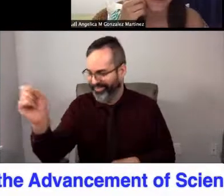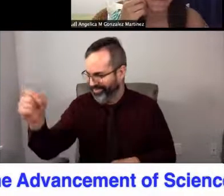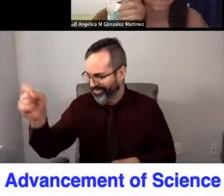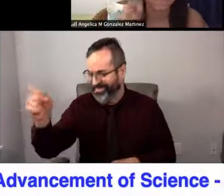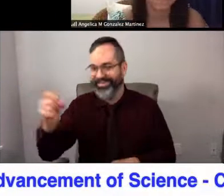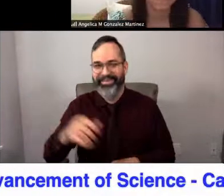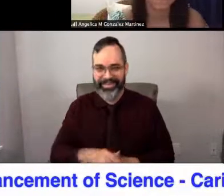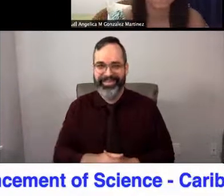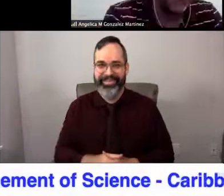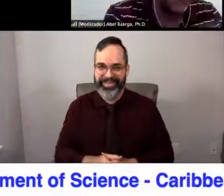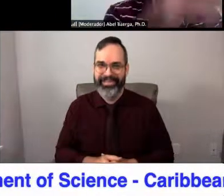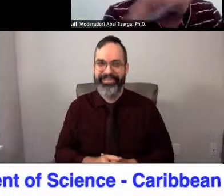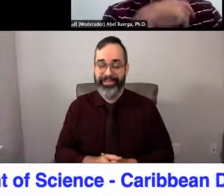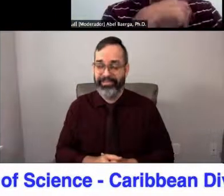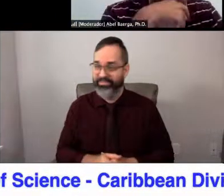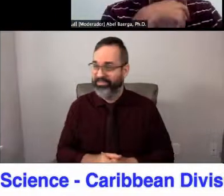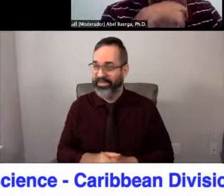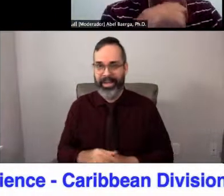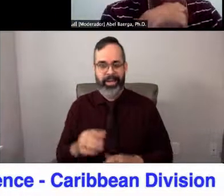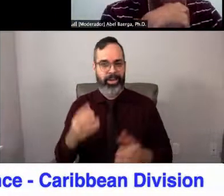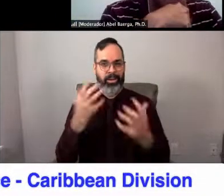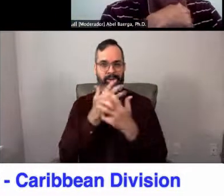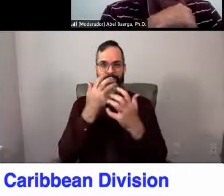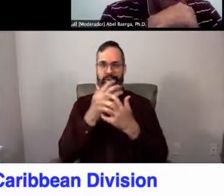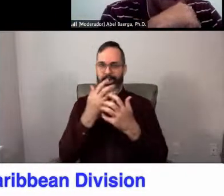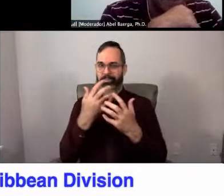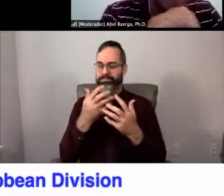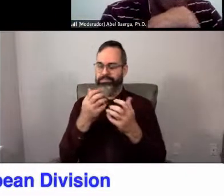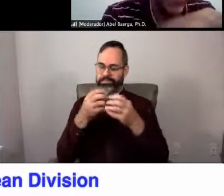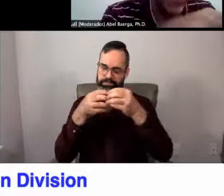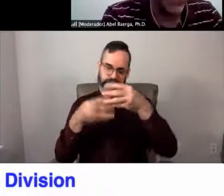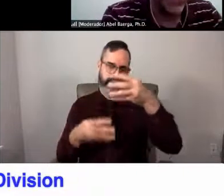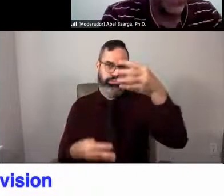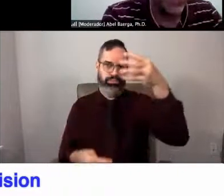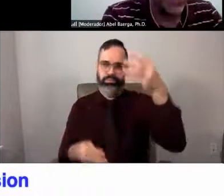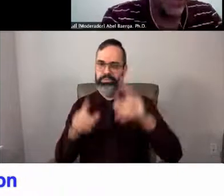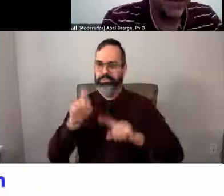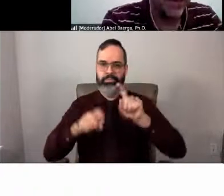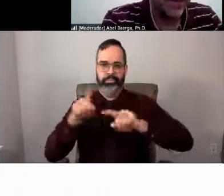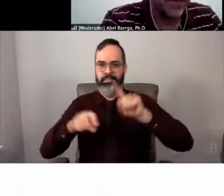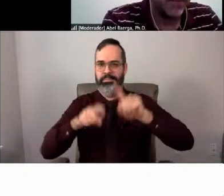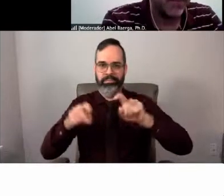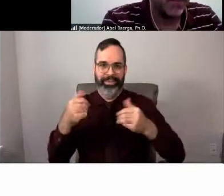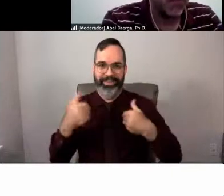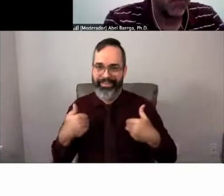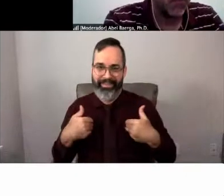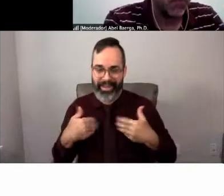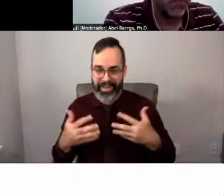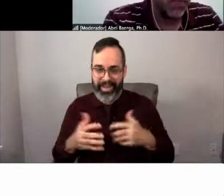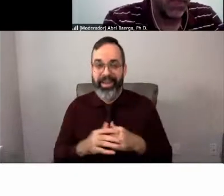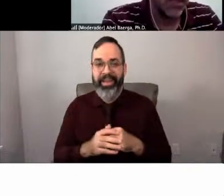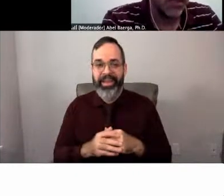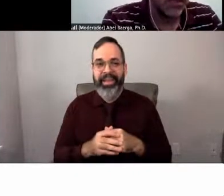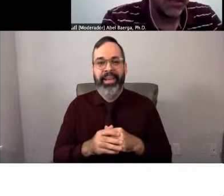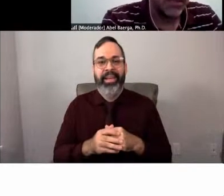Okay. So I have, wow, there's so many questions here.